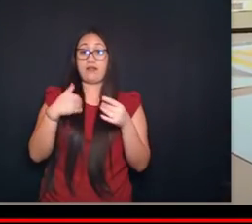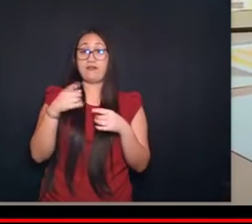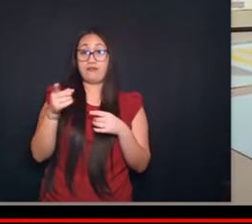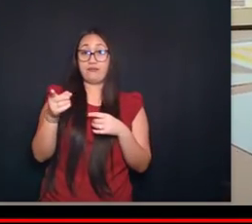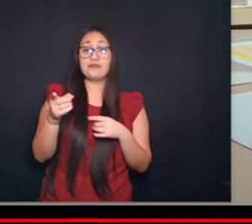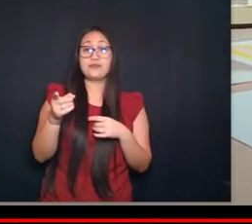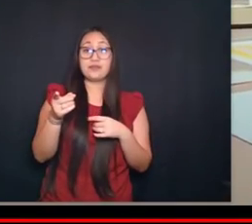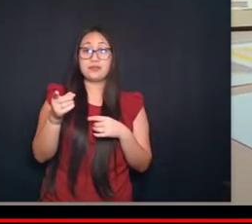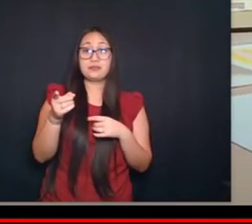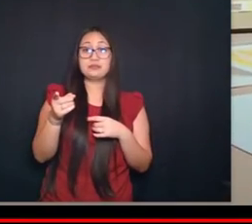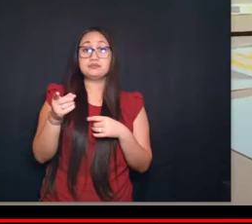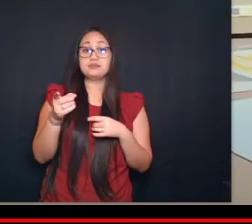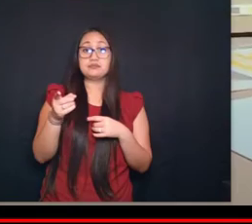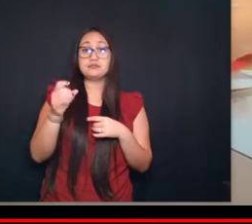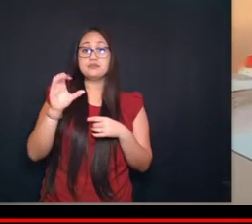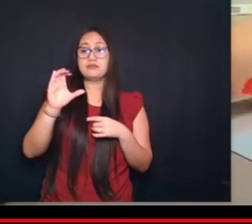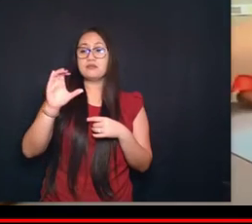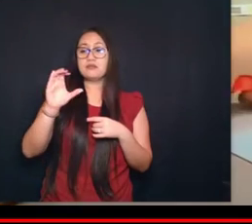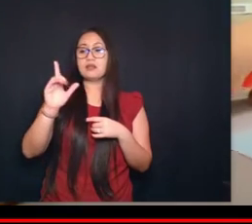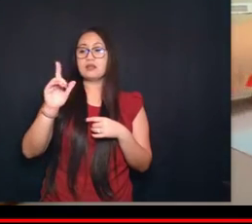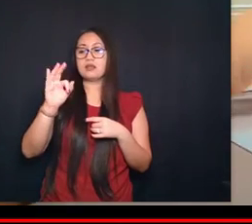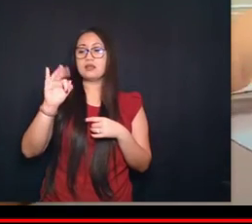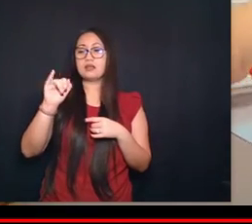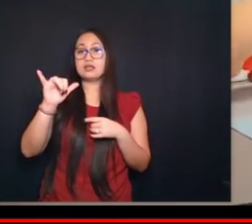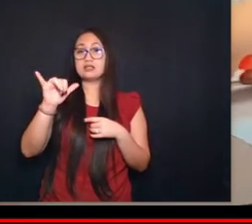that. How would you classify it?